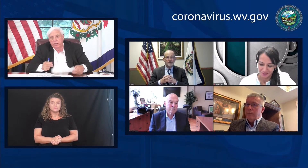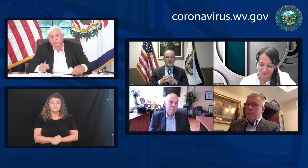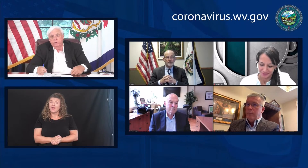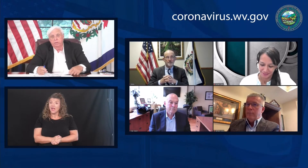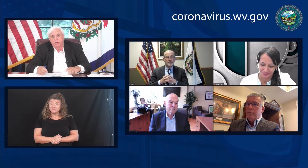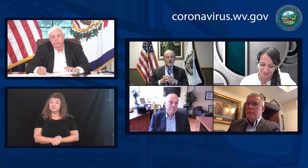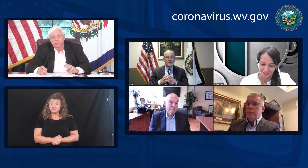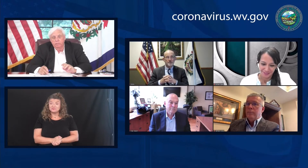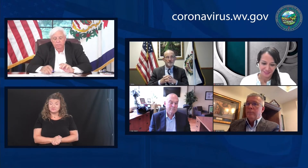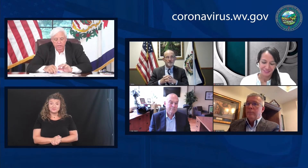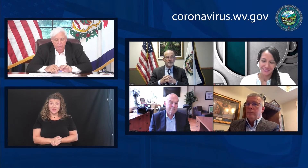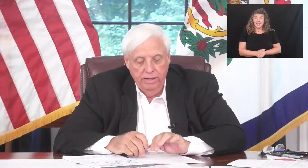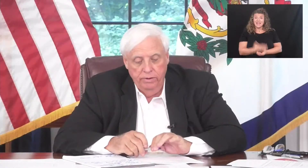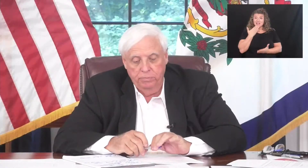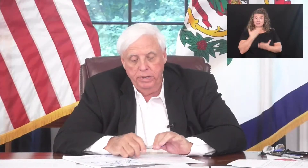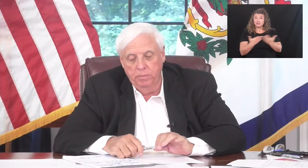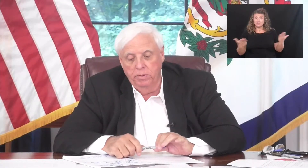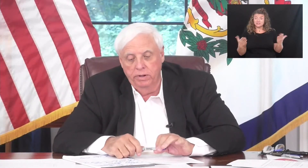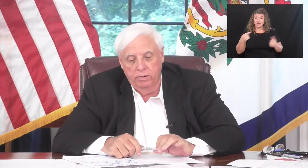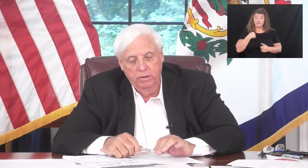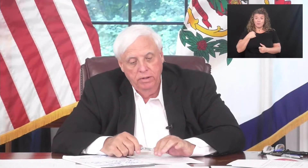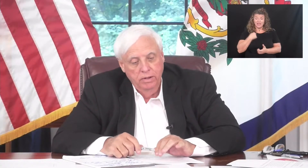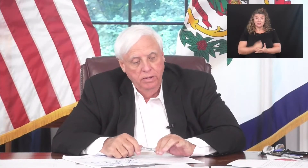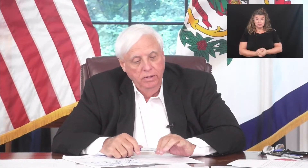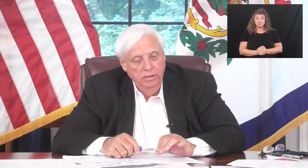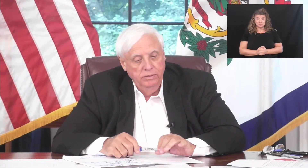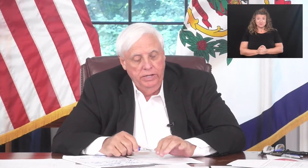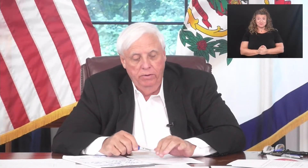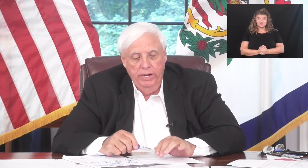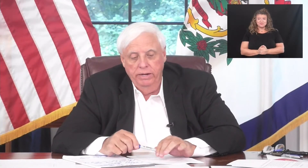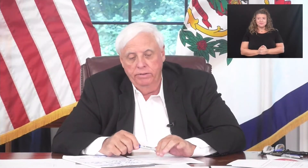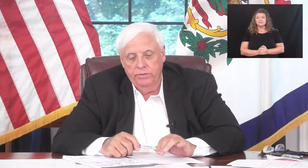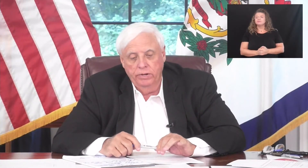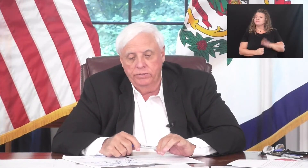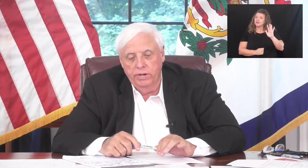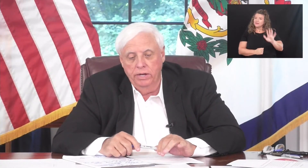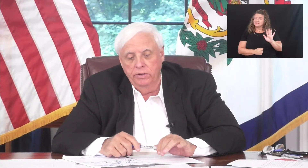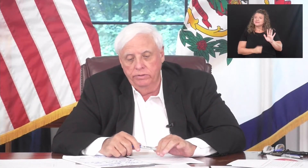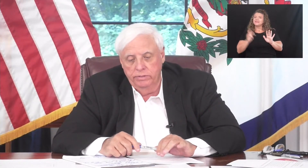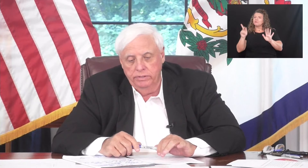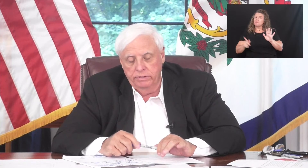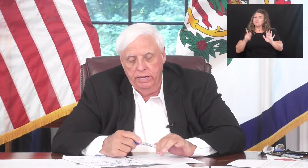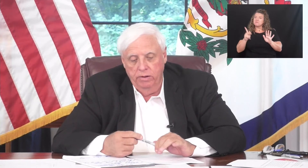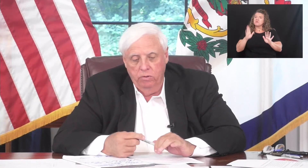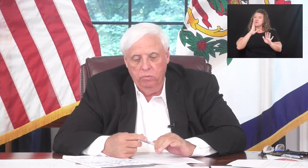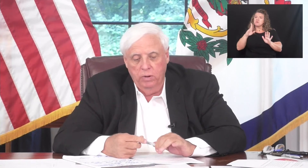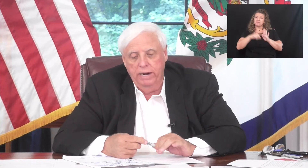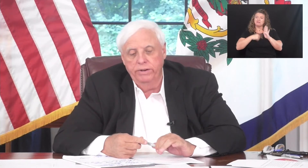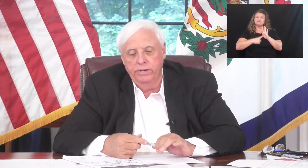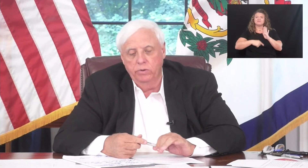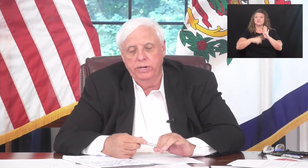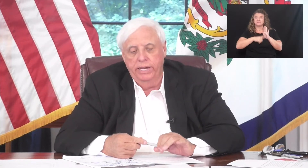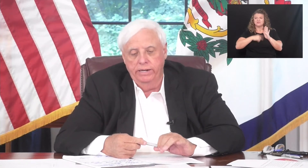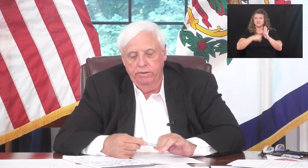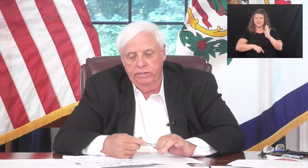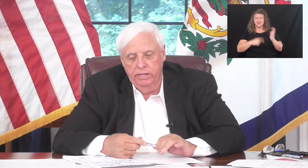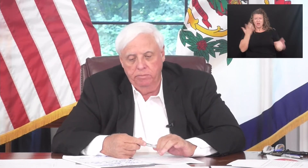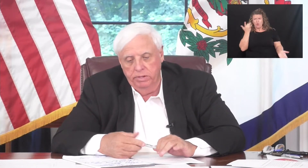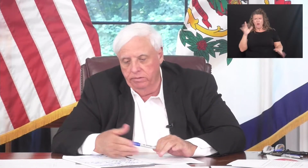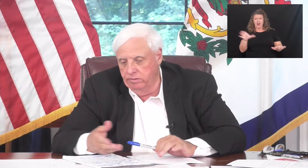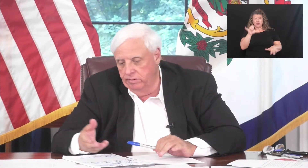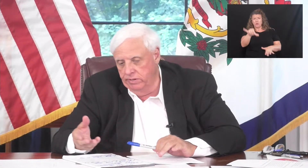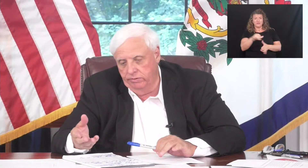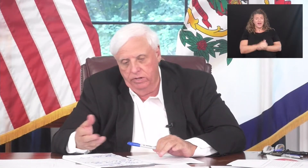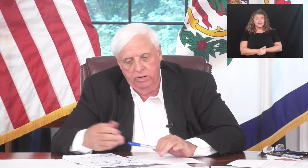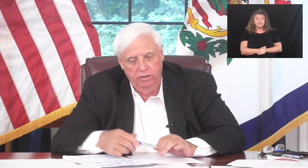good stuff to me. You know, now there's people that'll sit around and throw stones and say, well, why are you doing that and everything?